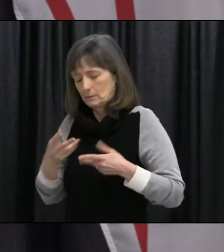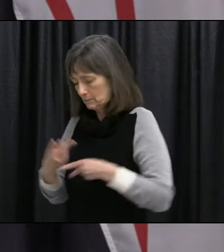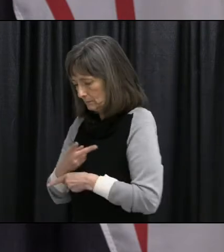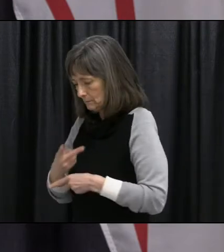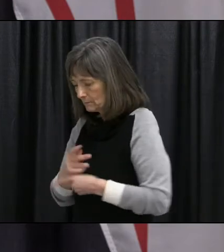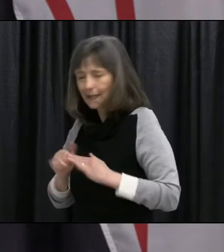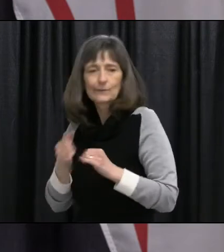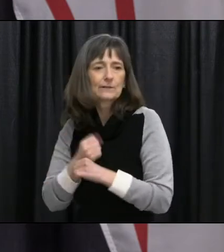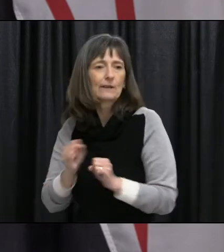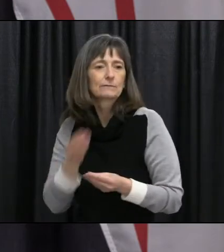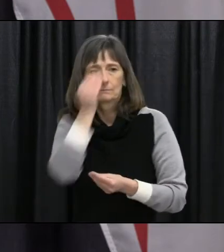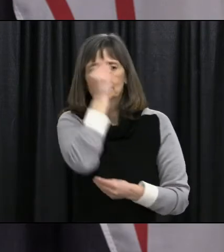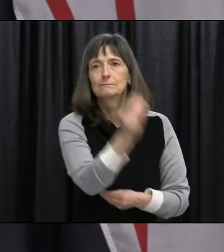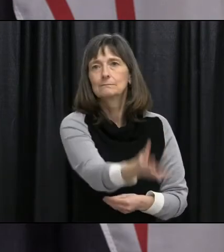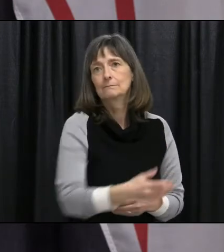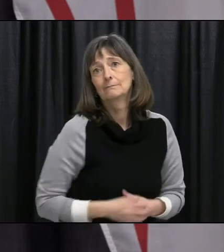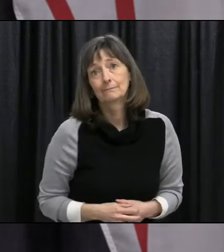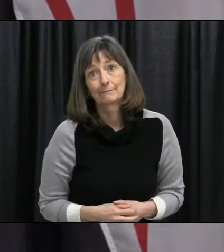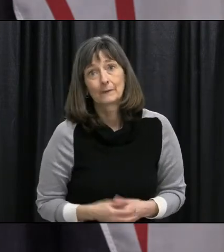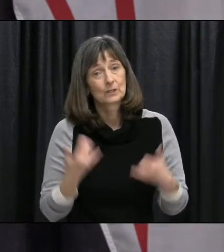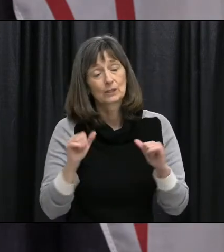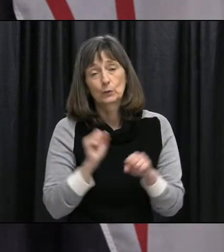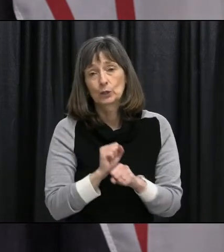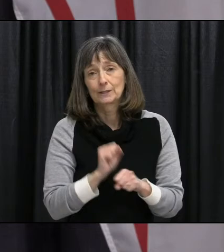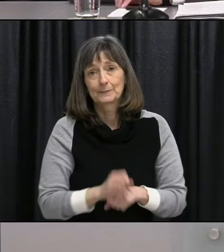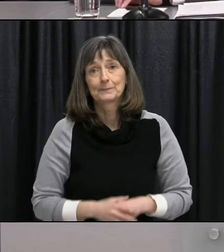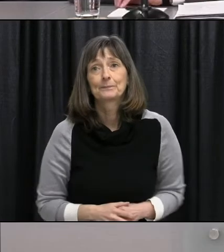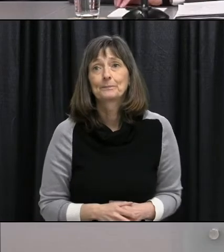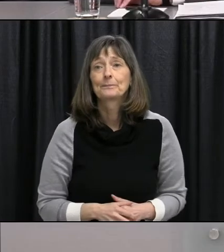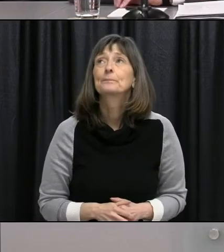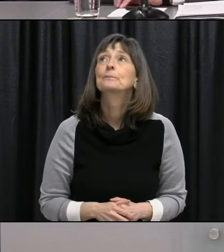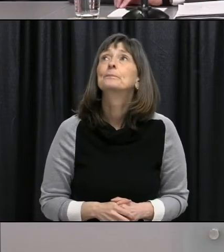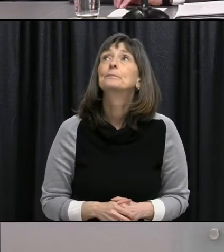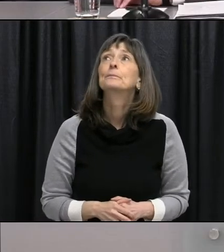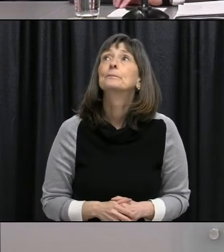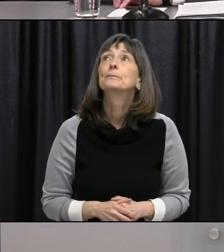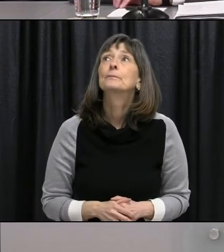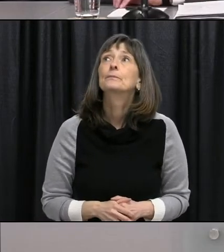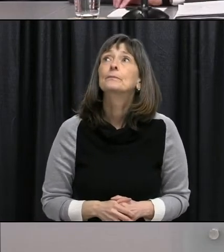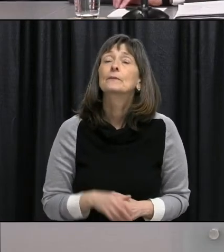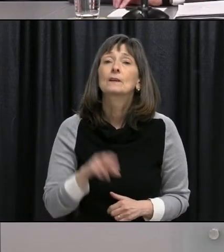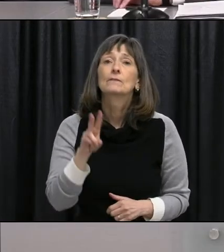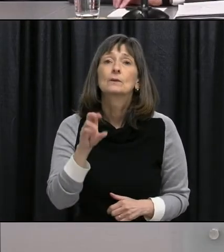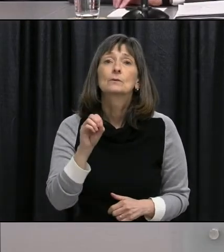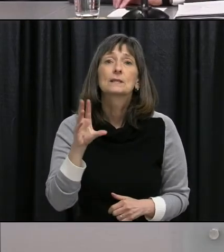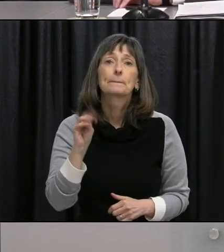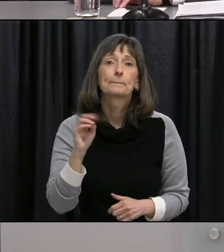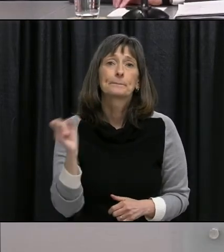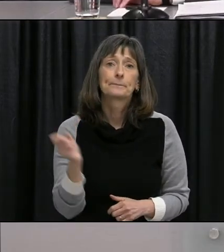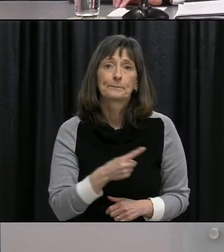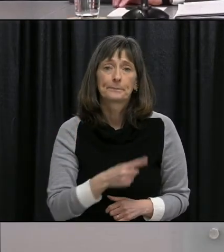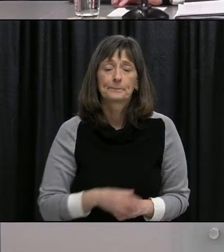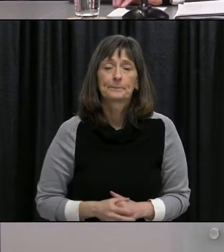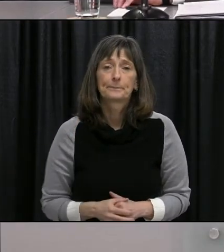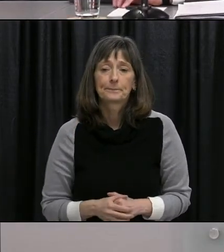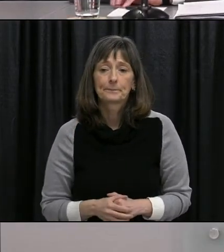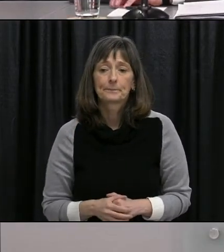works. Thank you. Our next question is from Tyler Dunn of VOCM News. Please go